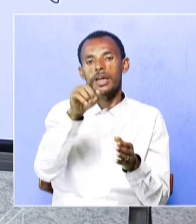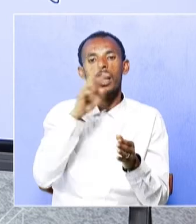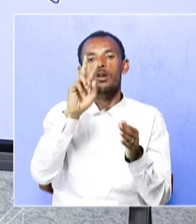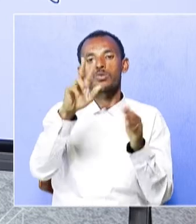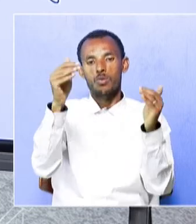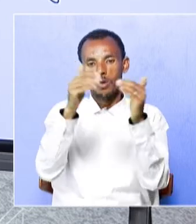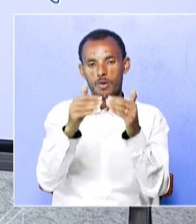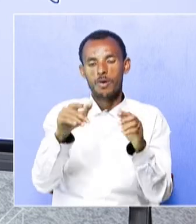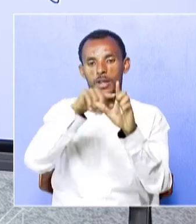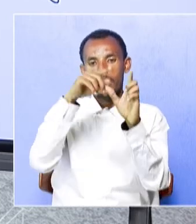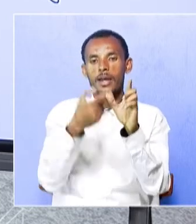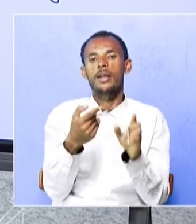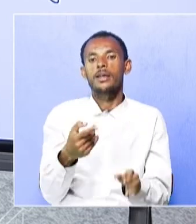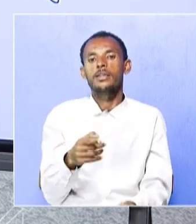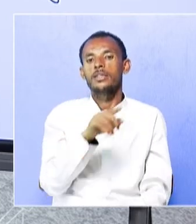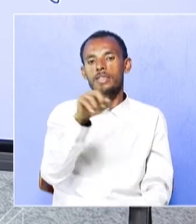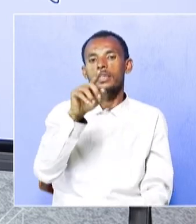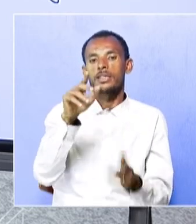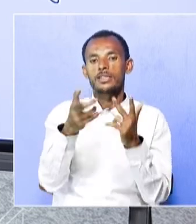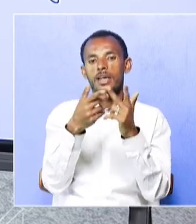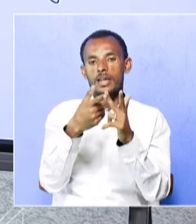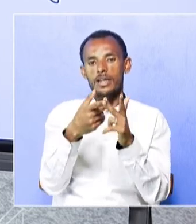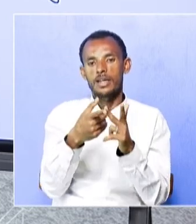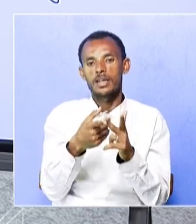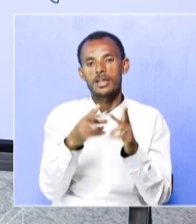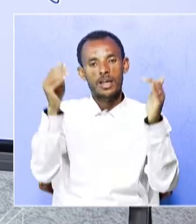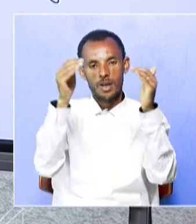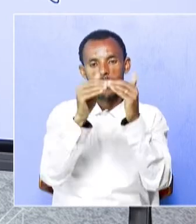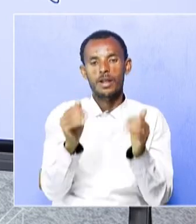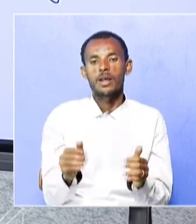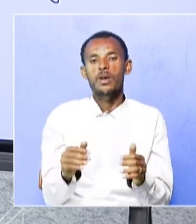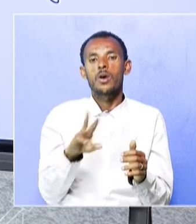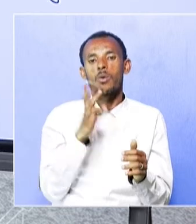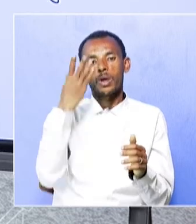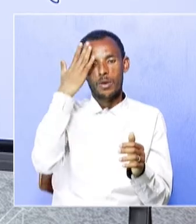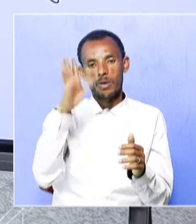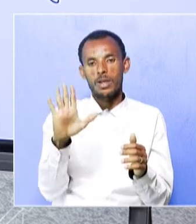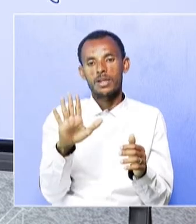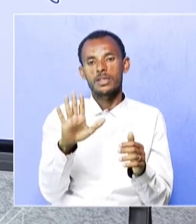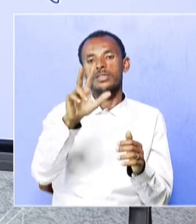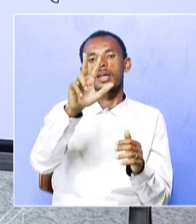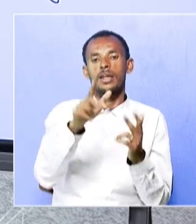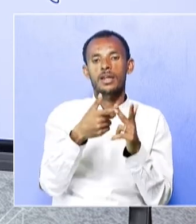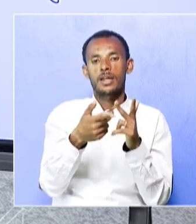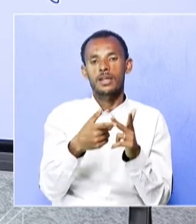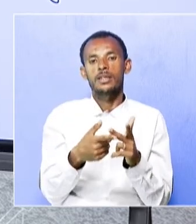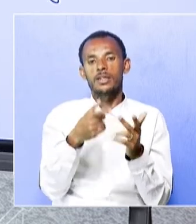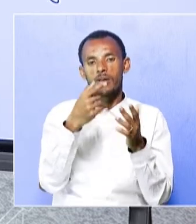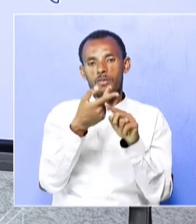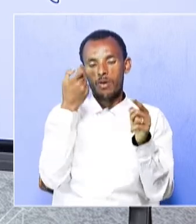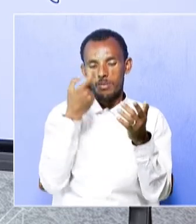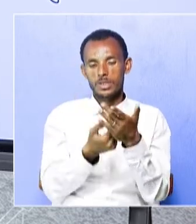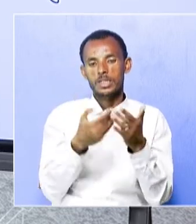in these two. By default, their third angle will also be congruent. But we don't need the third. So from these